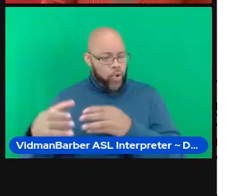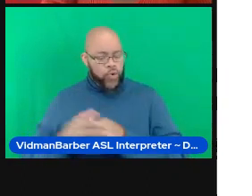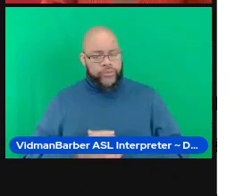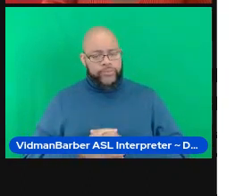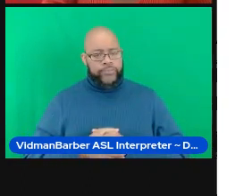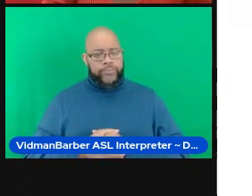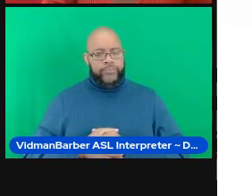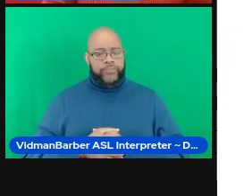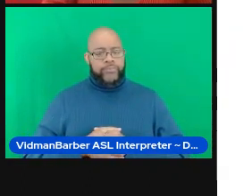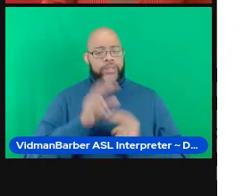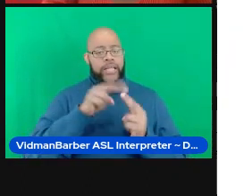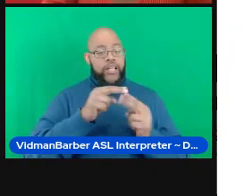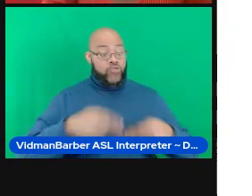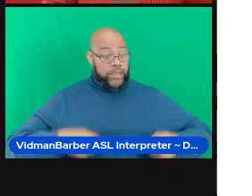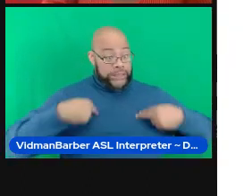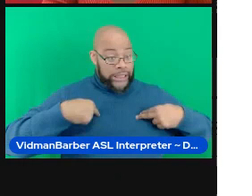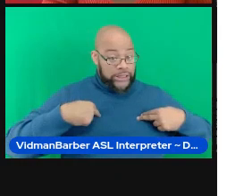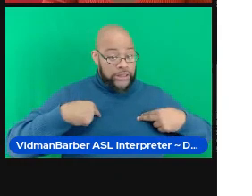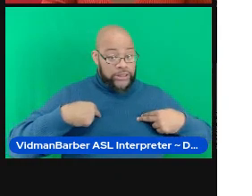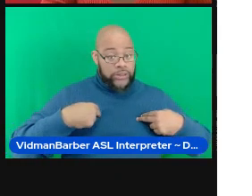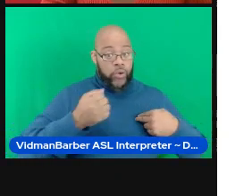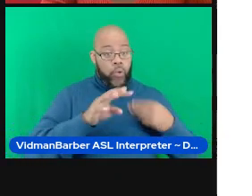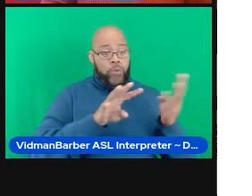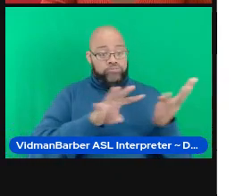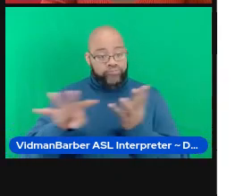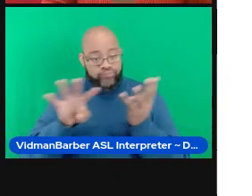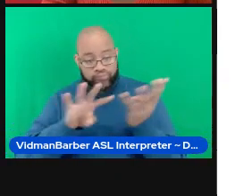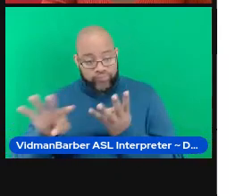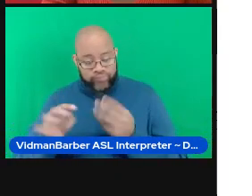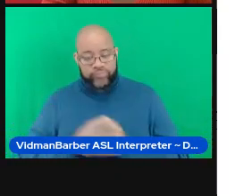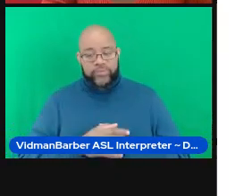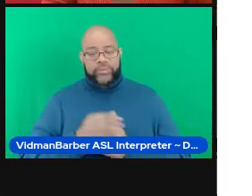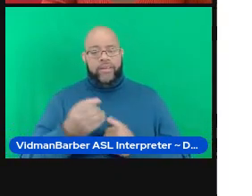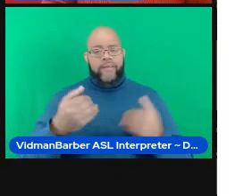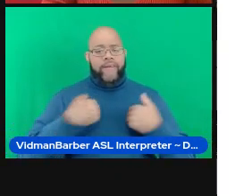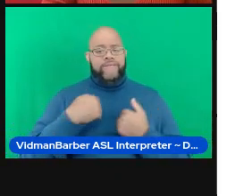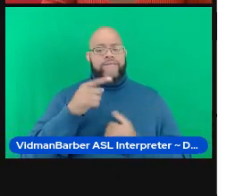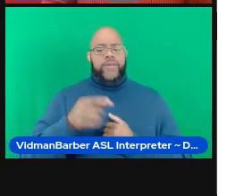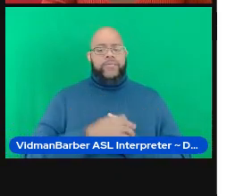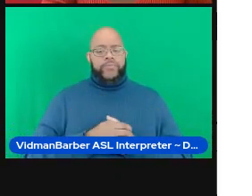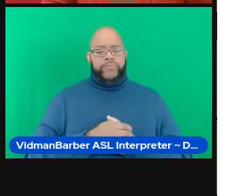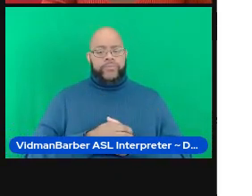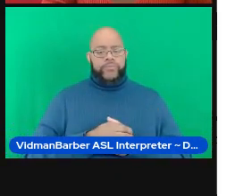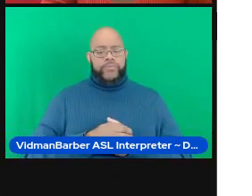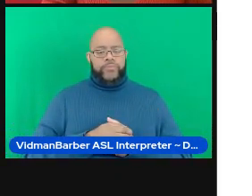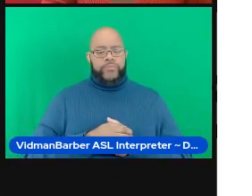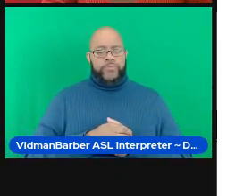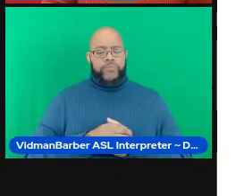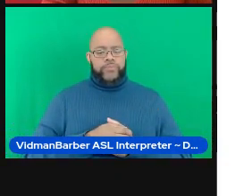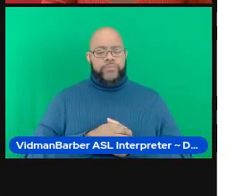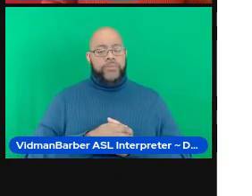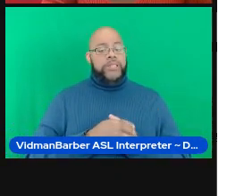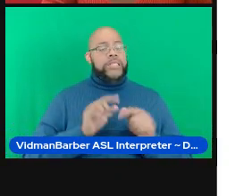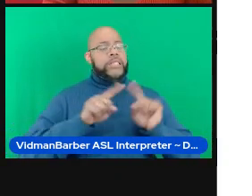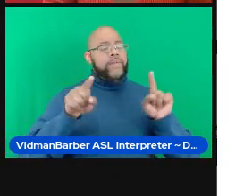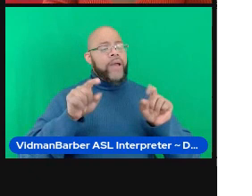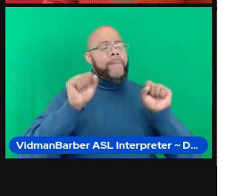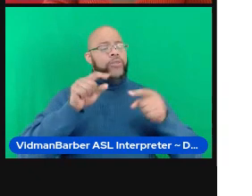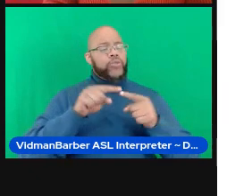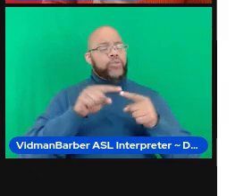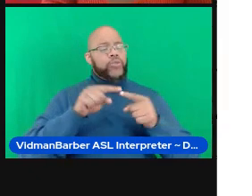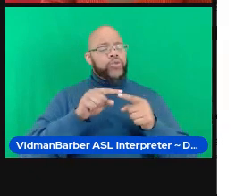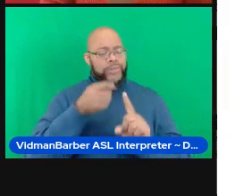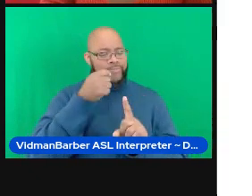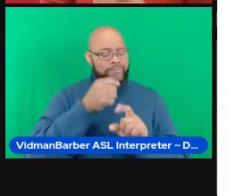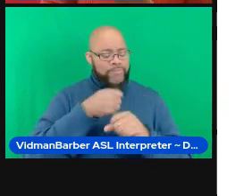Can be either resident or migratory, and they have they differ in the ability to induce